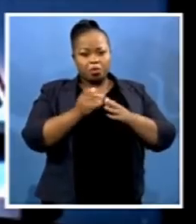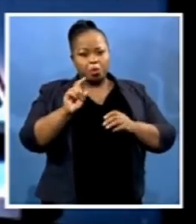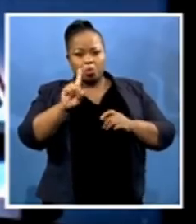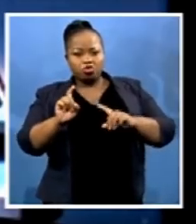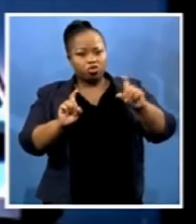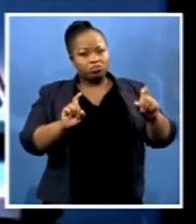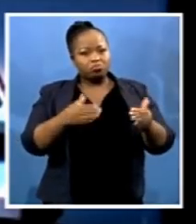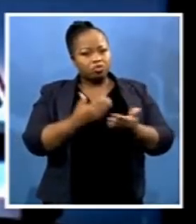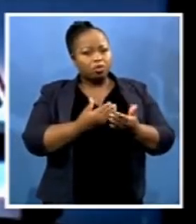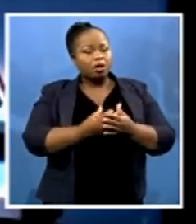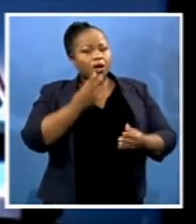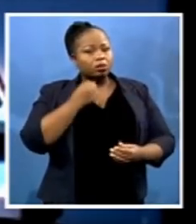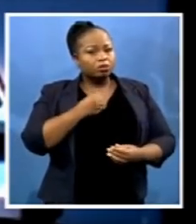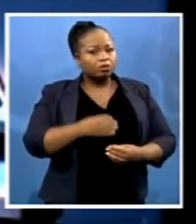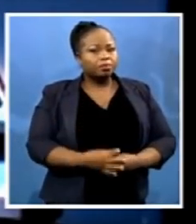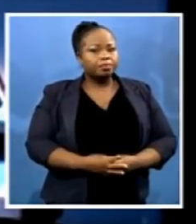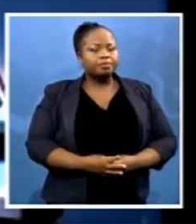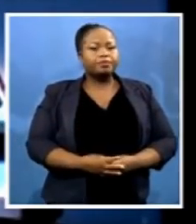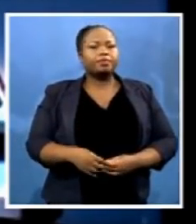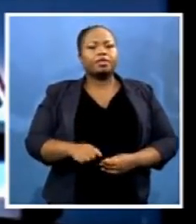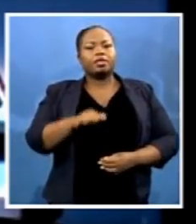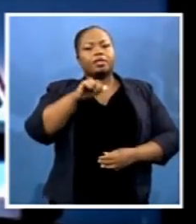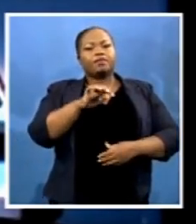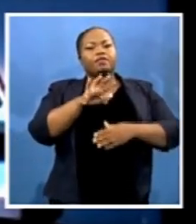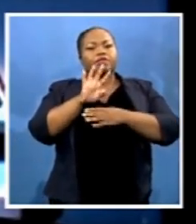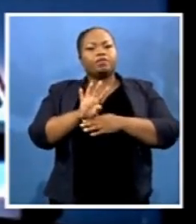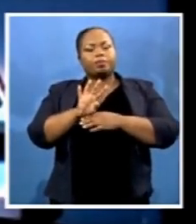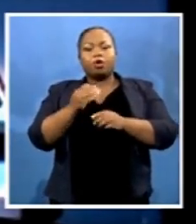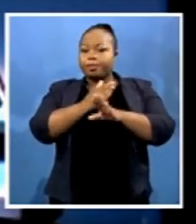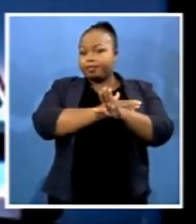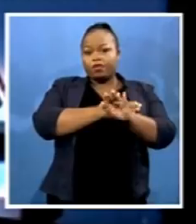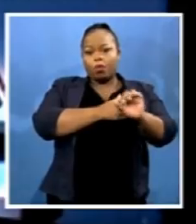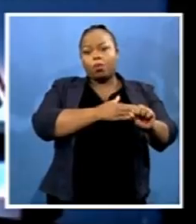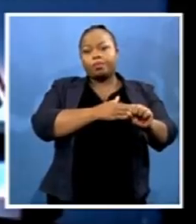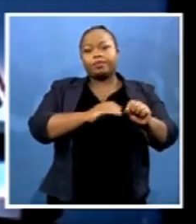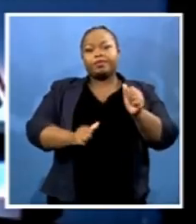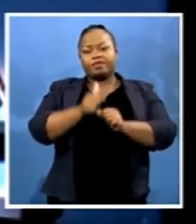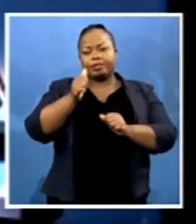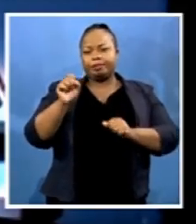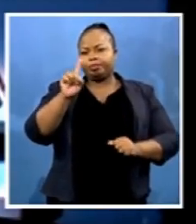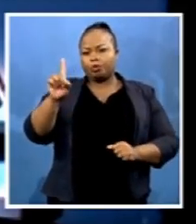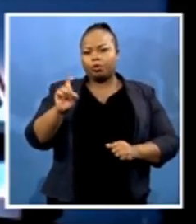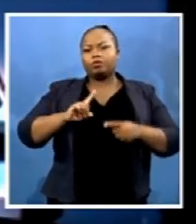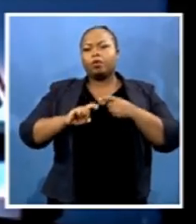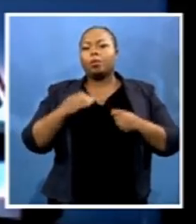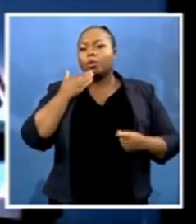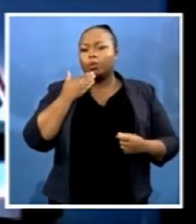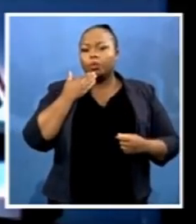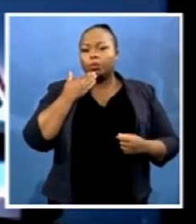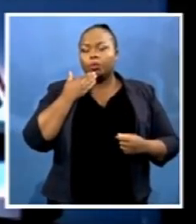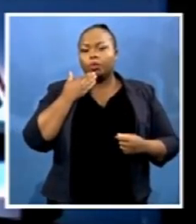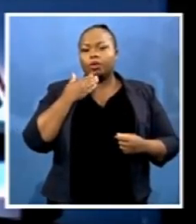But before turning to them, we have a question from Brian Pearson at Africa Confidential, who's